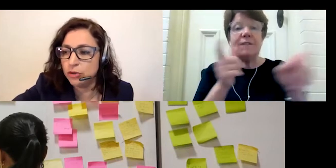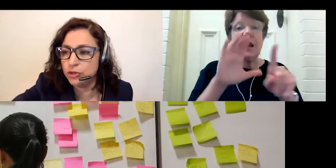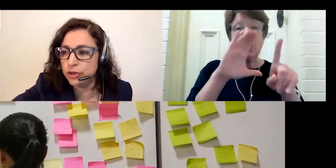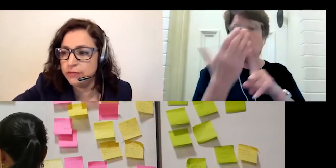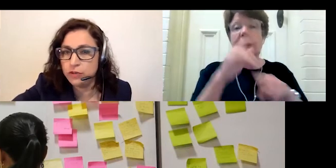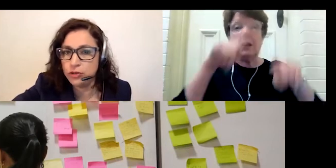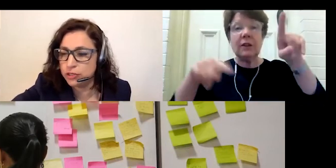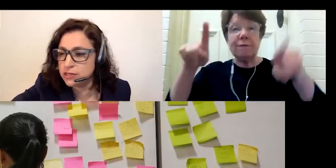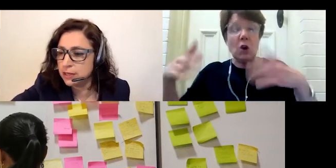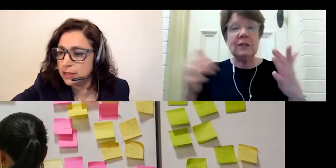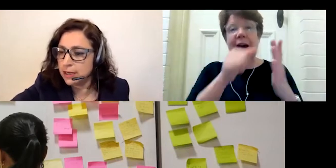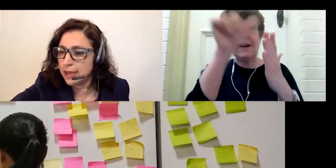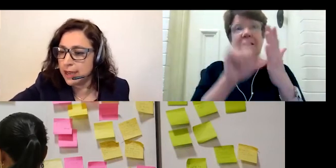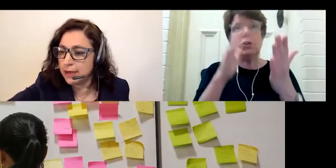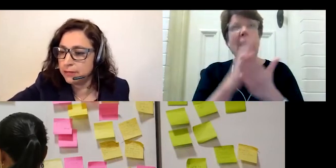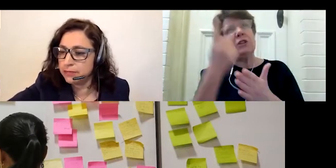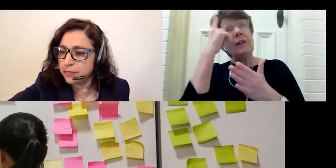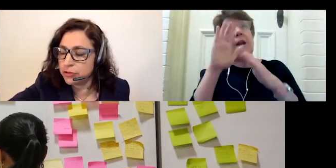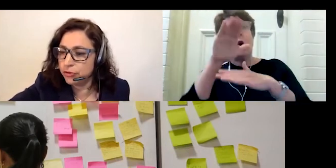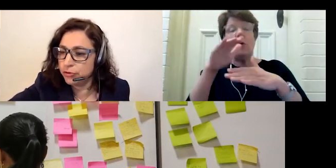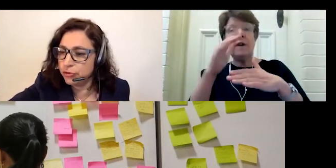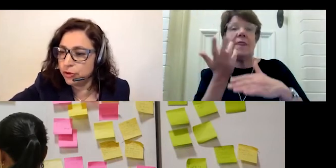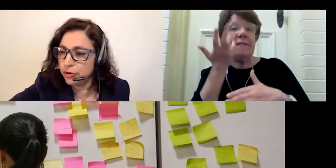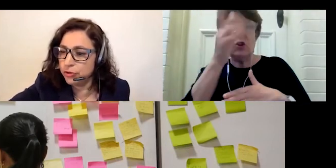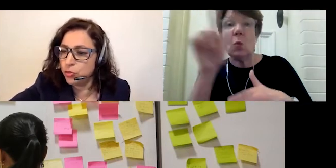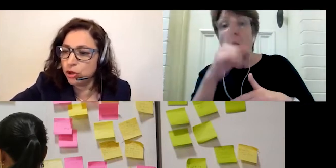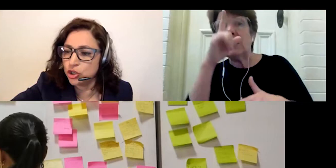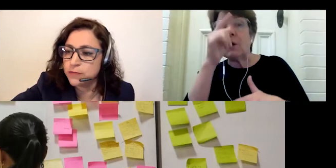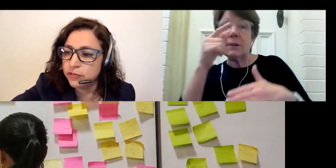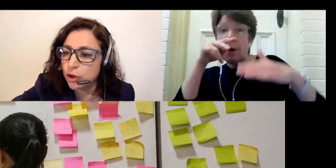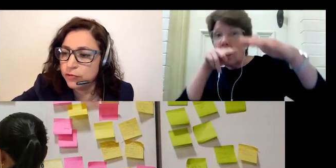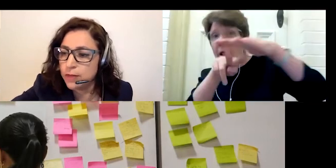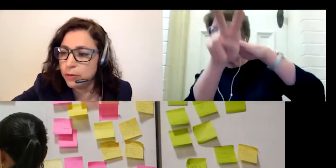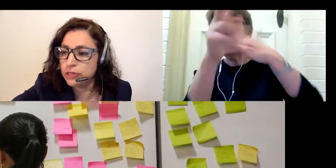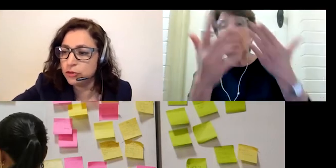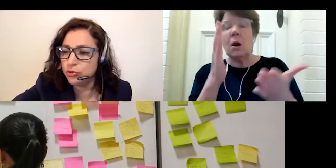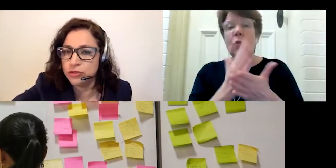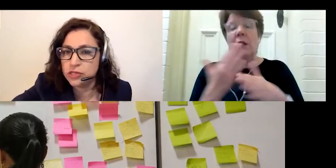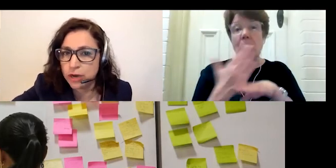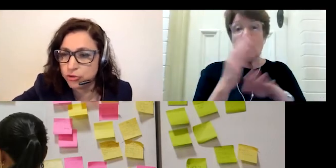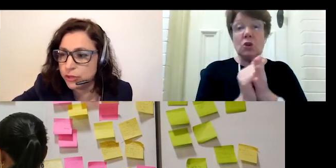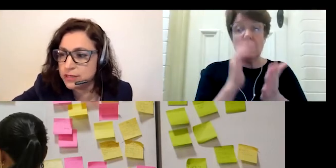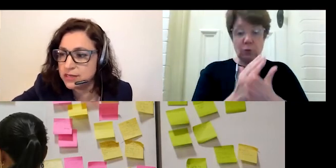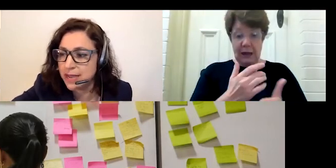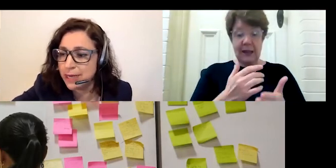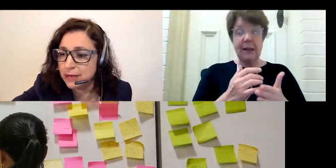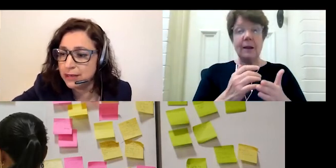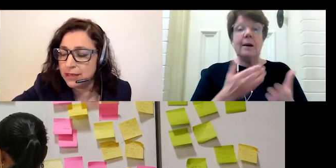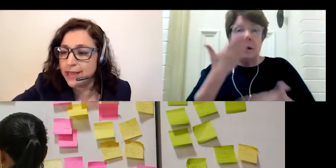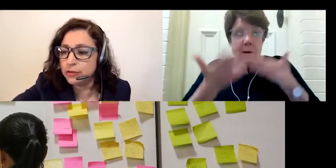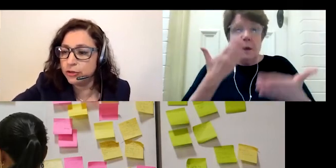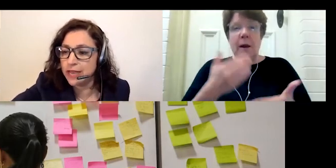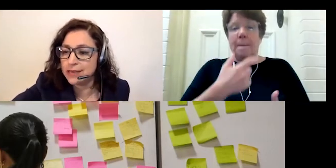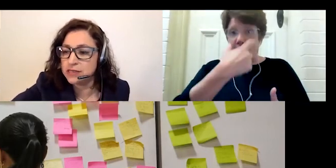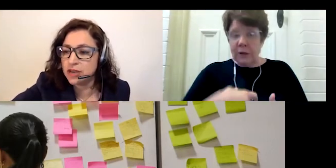imagine alternative futures. Through the workshops flowed from the personal to the structural and systemic.